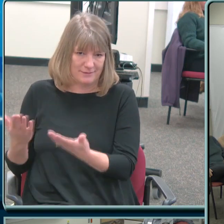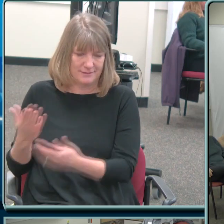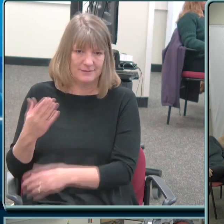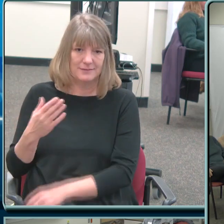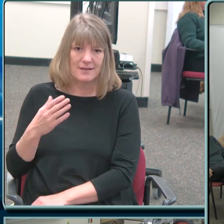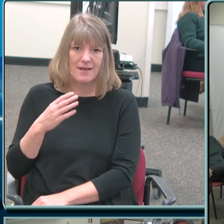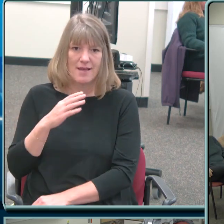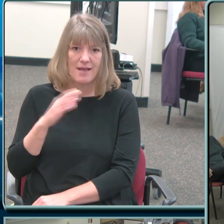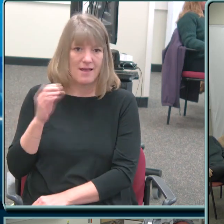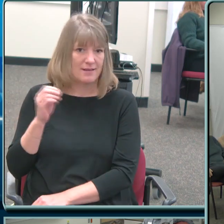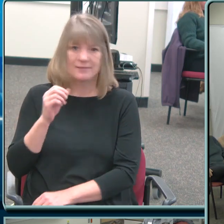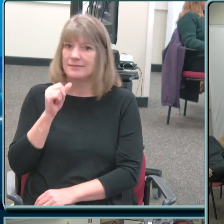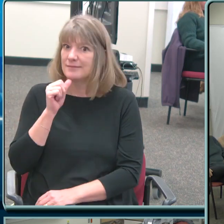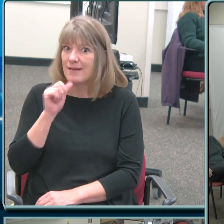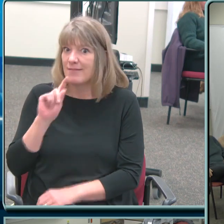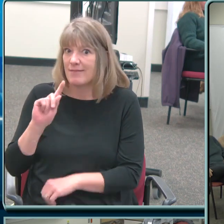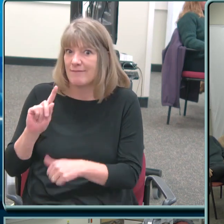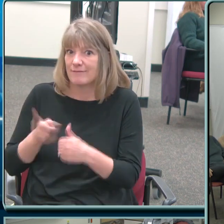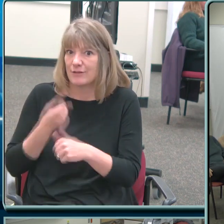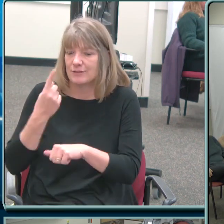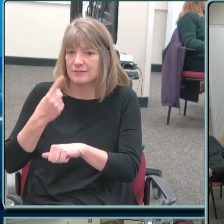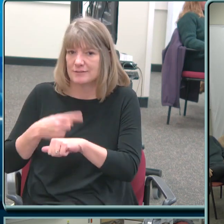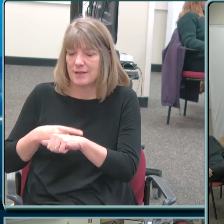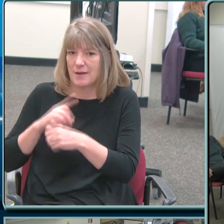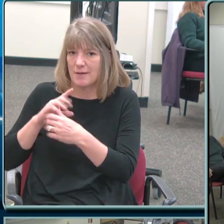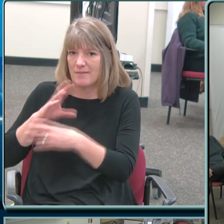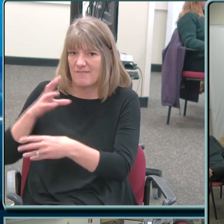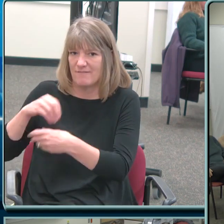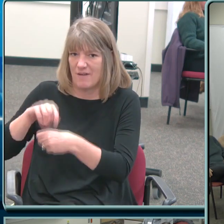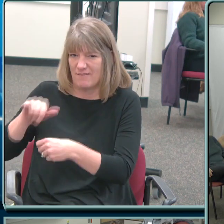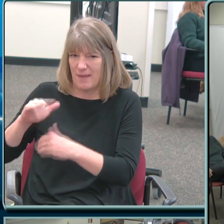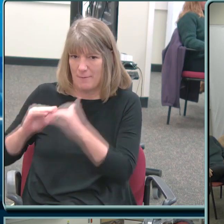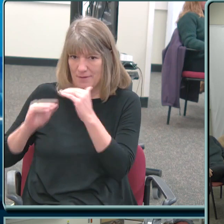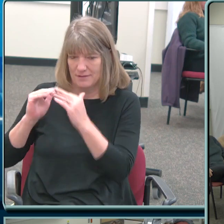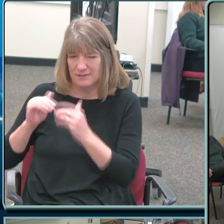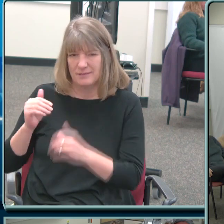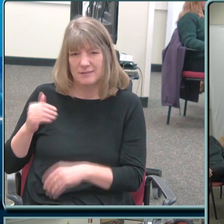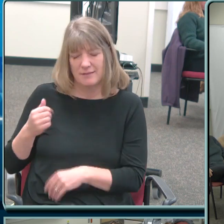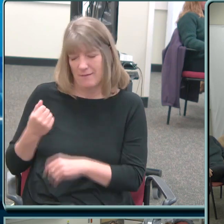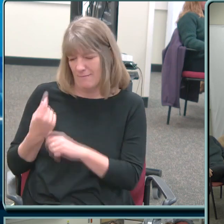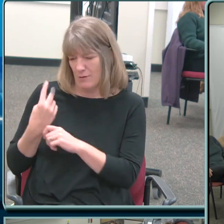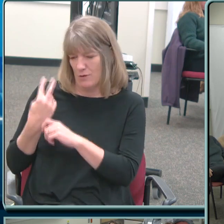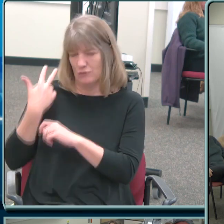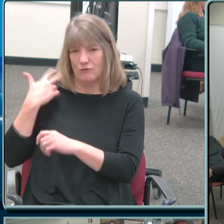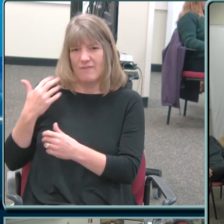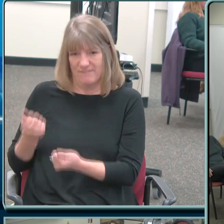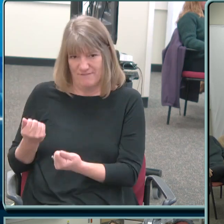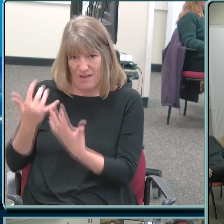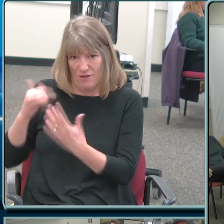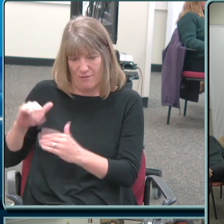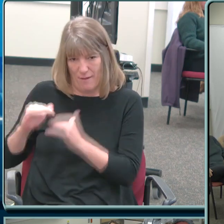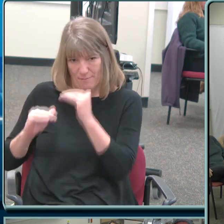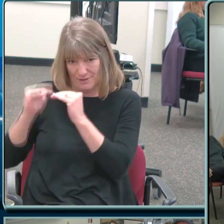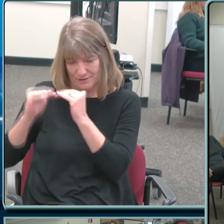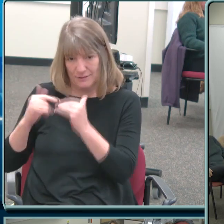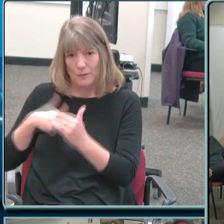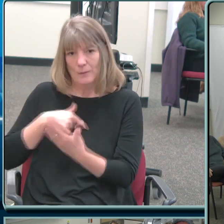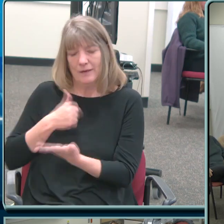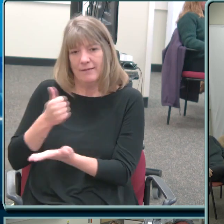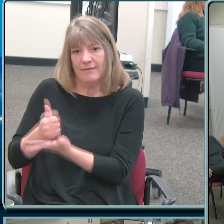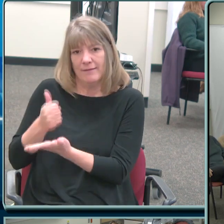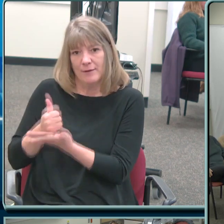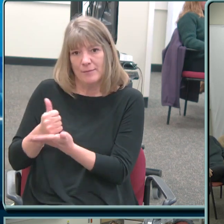and this isn't the first time we were involved with that building. There was a fire there a few years back as well, and we assisted with